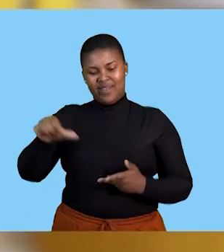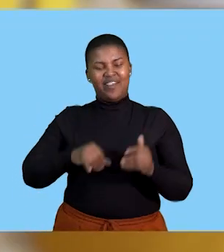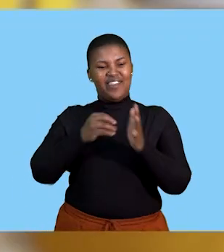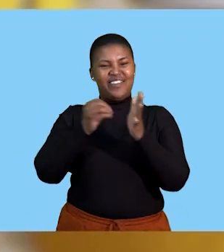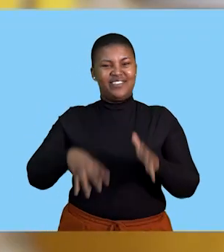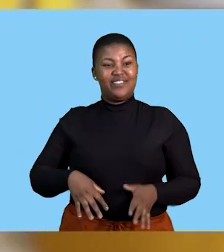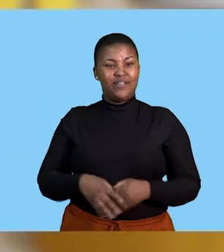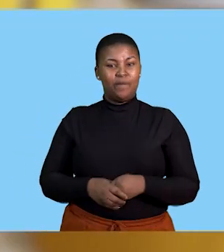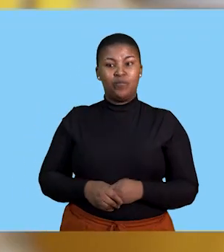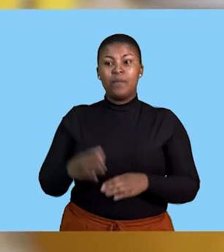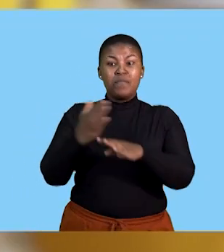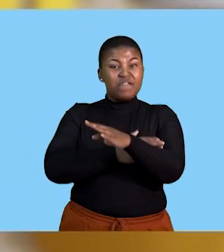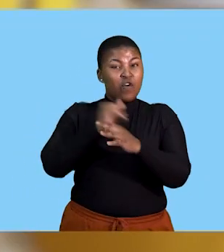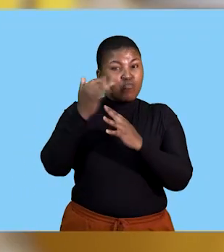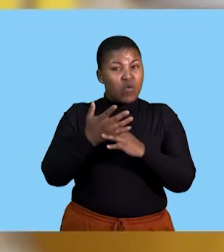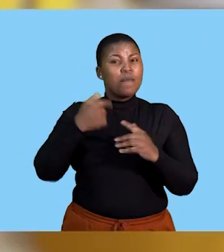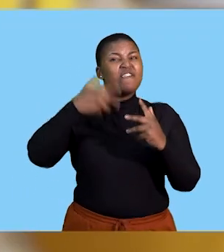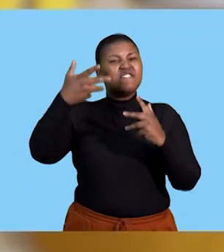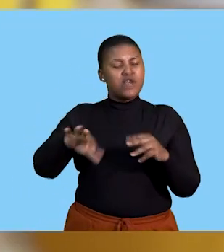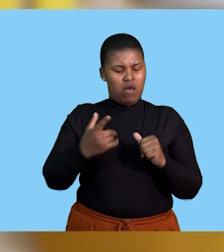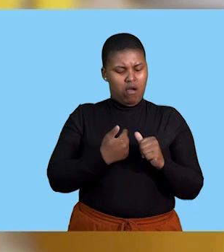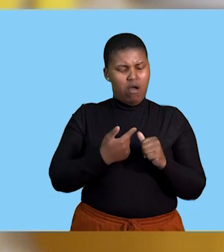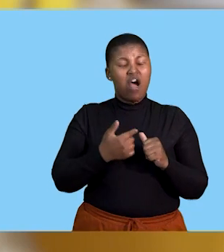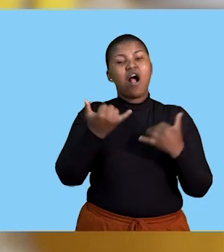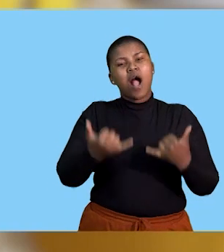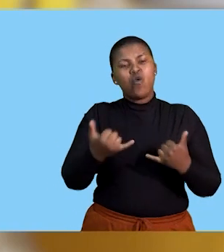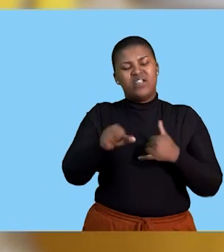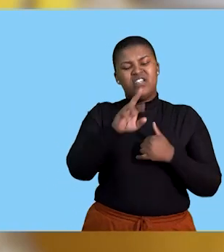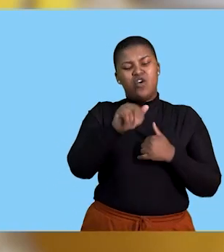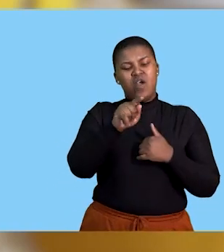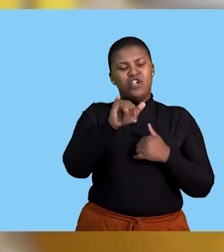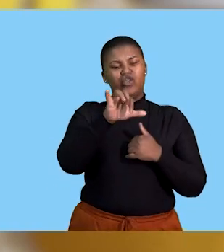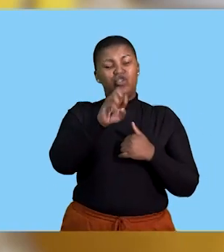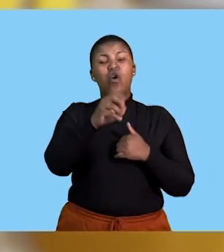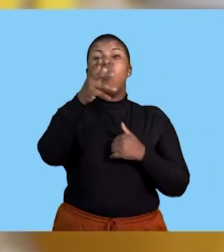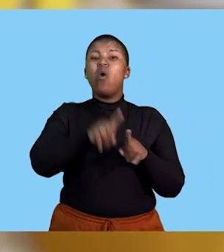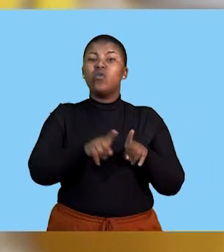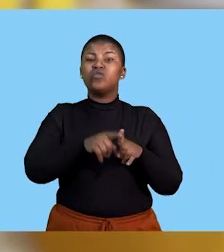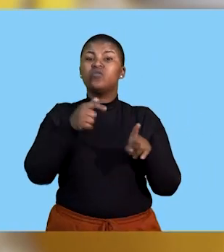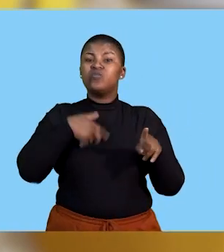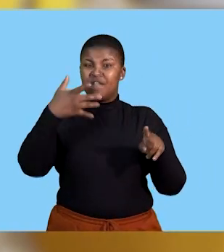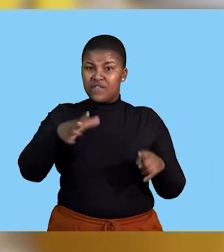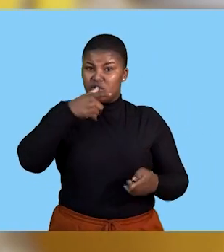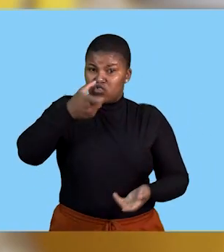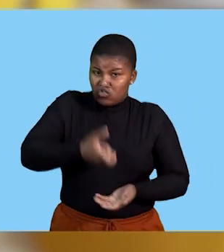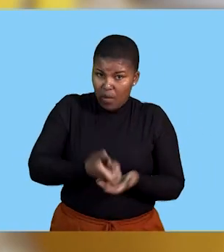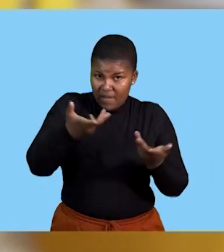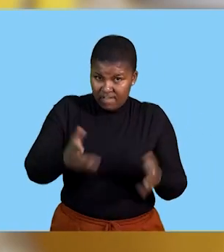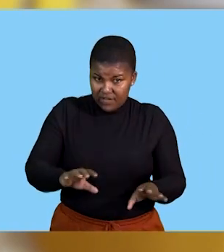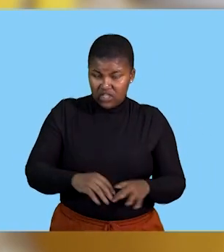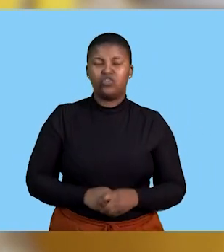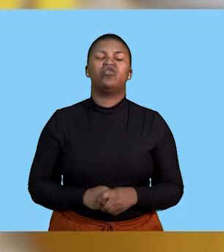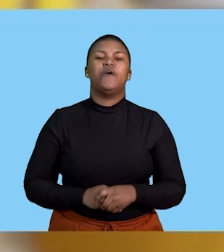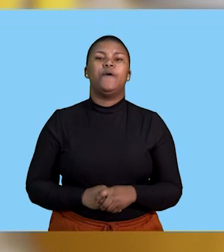Welcome back, dear learners. Before the ad break, we calculated the current ratio and we were able to comment,